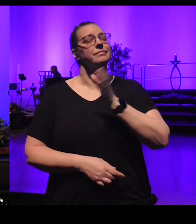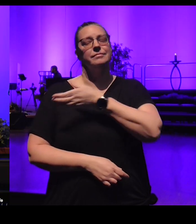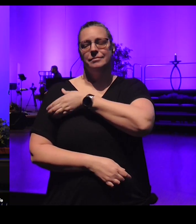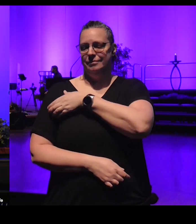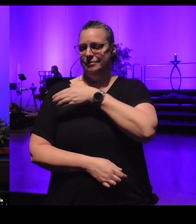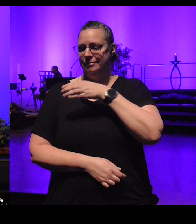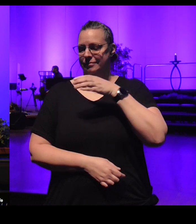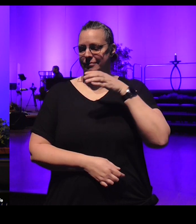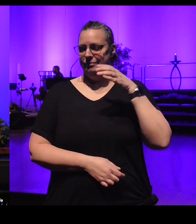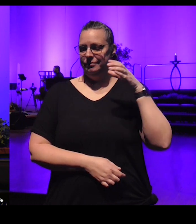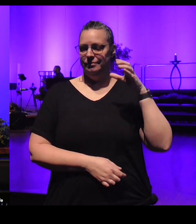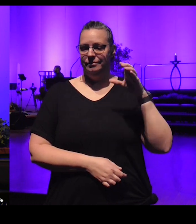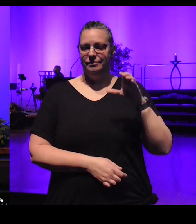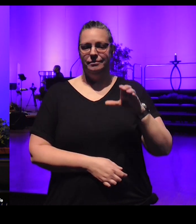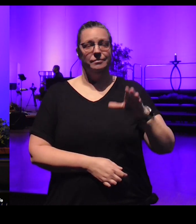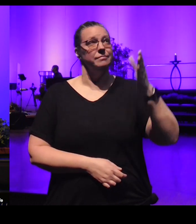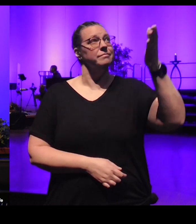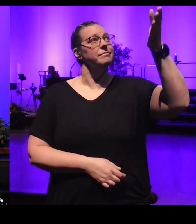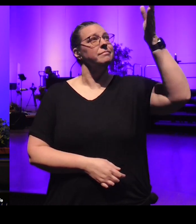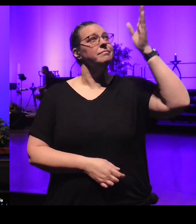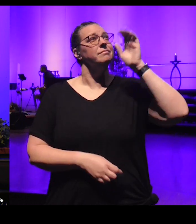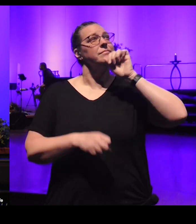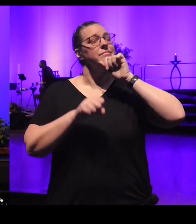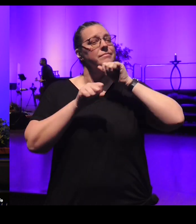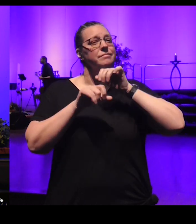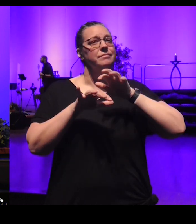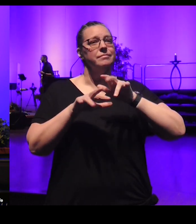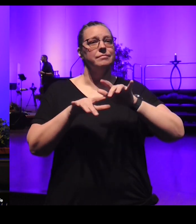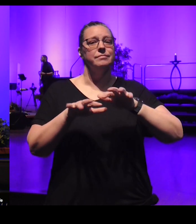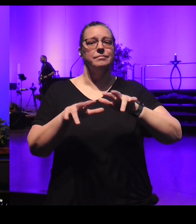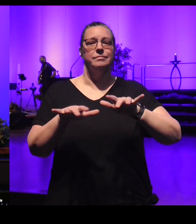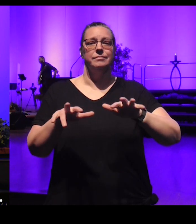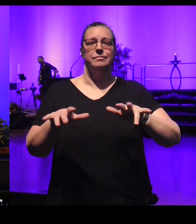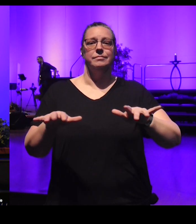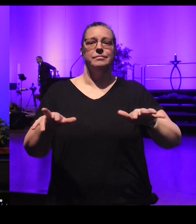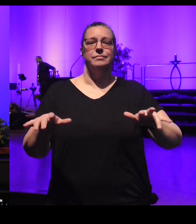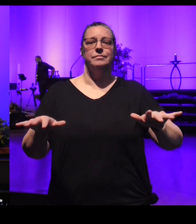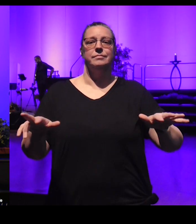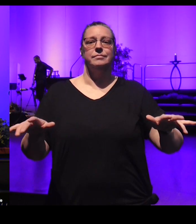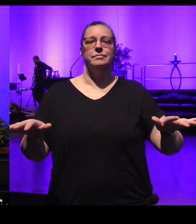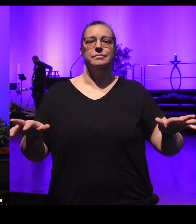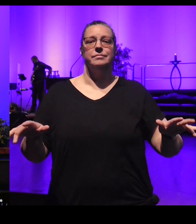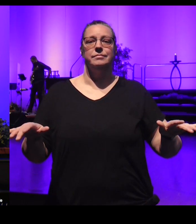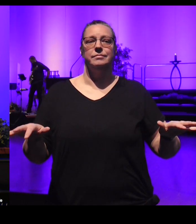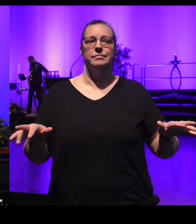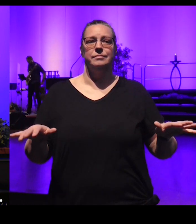the mighty power and the grace.